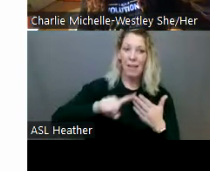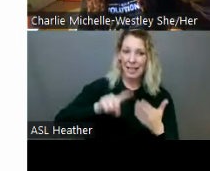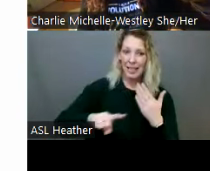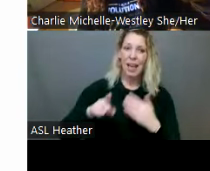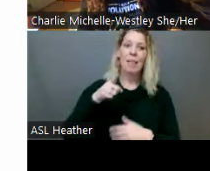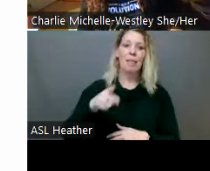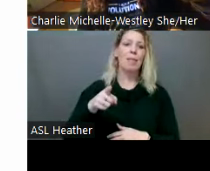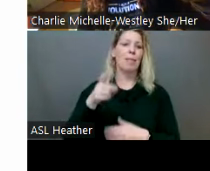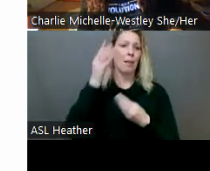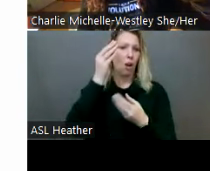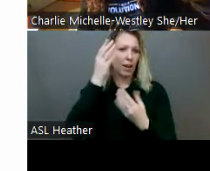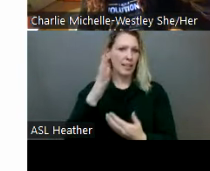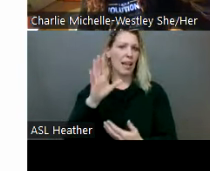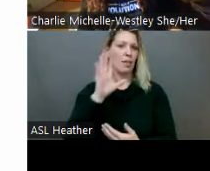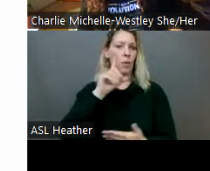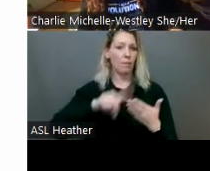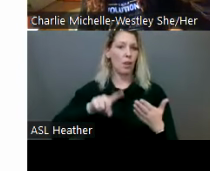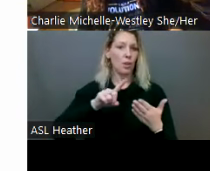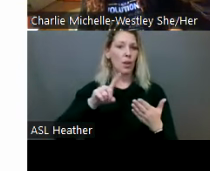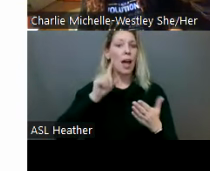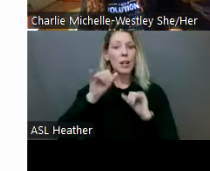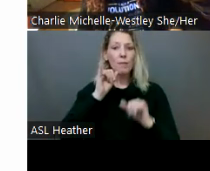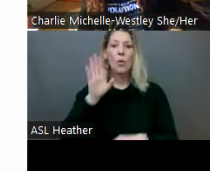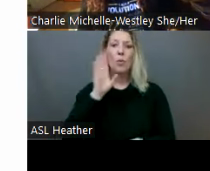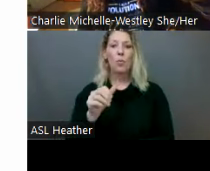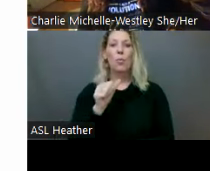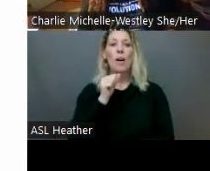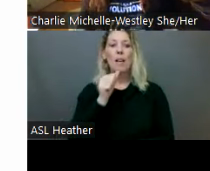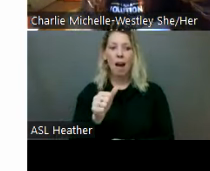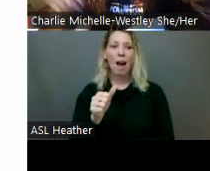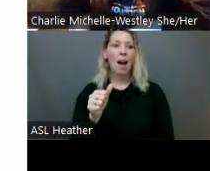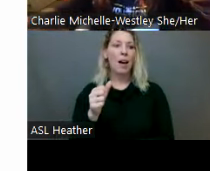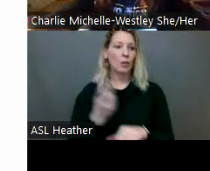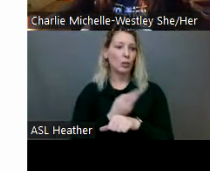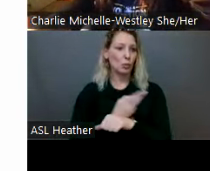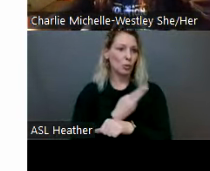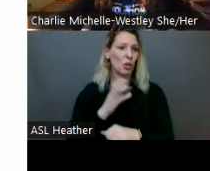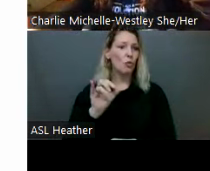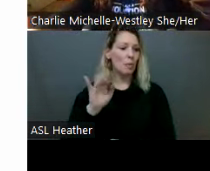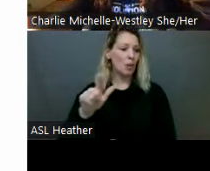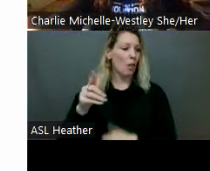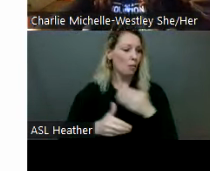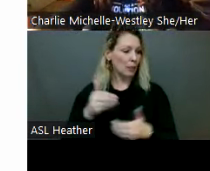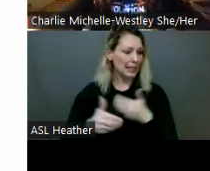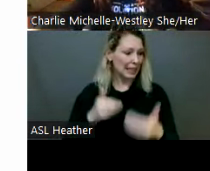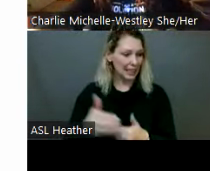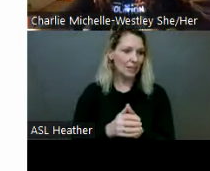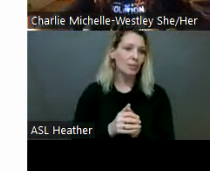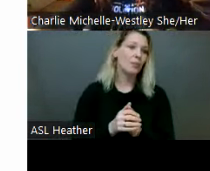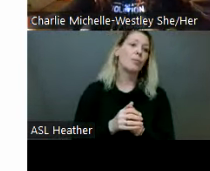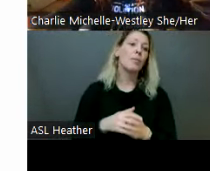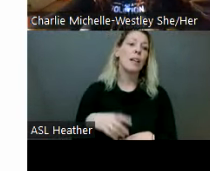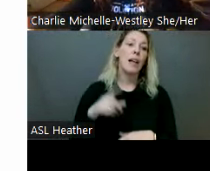say, you know, we're saying you have to answer our questions or else we can discipline you up to firing you.